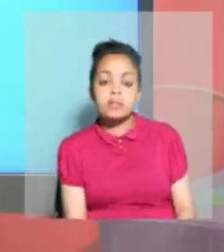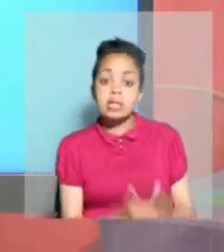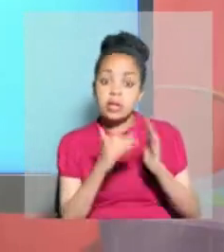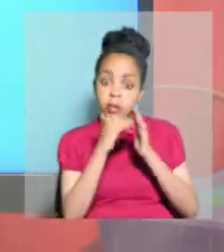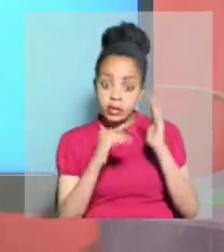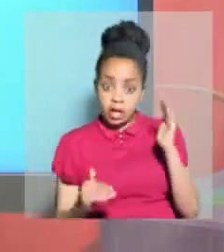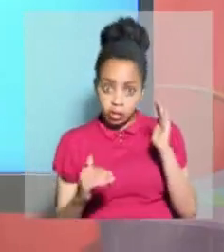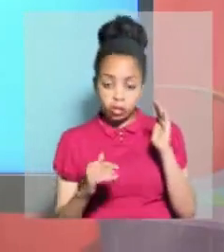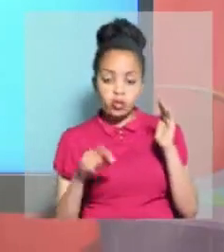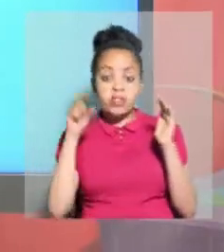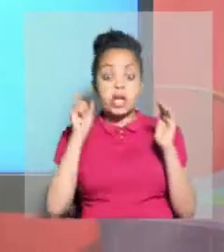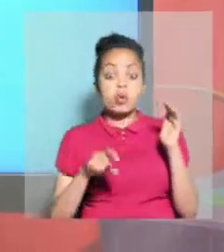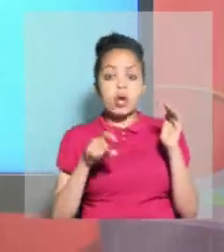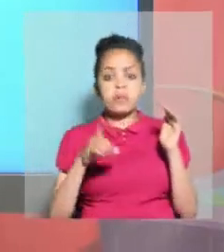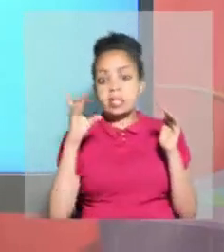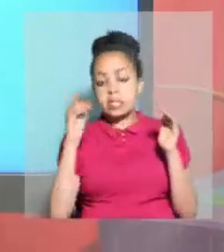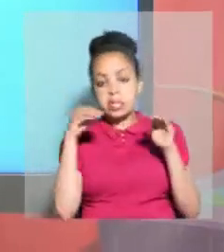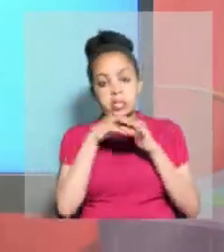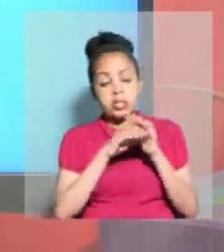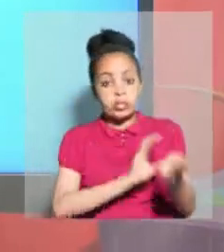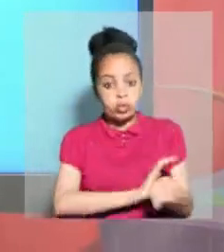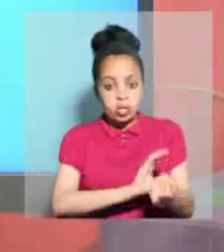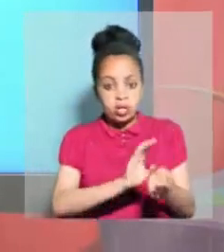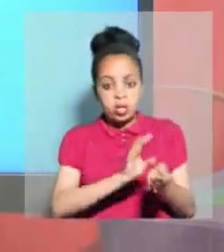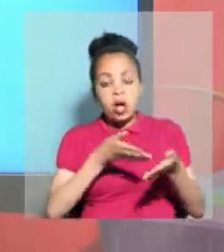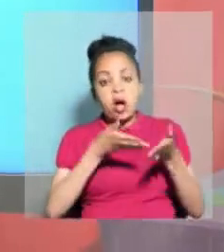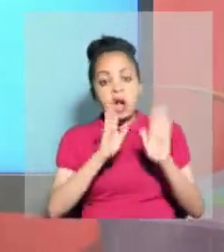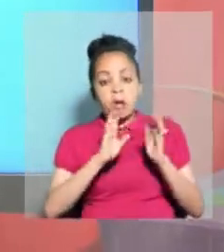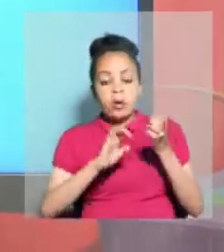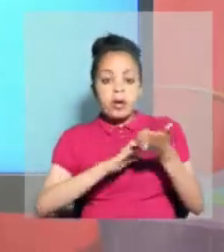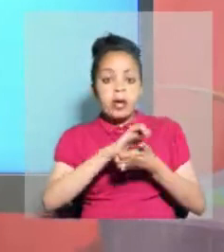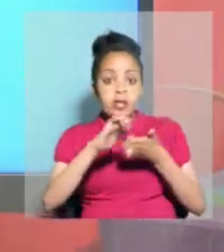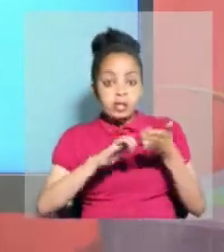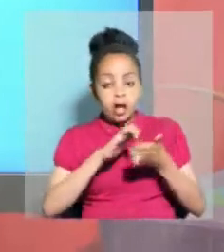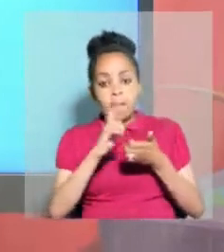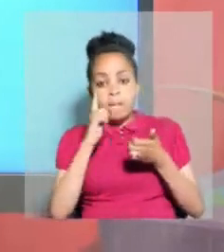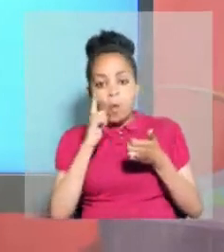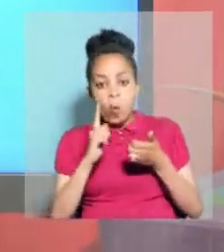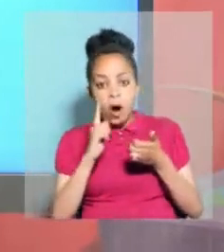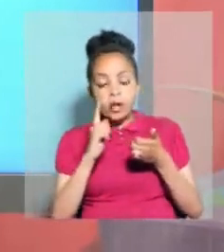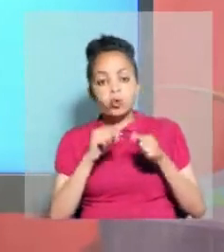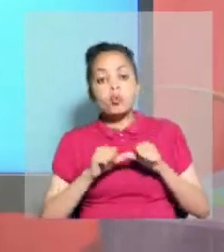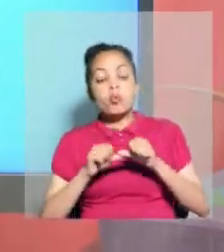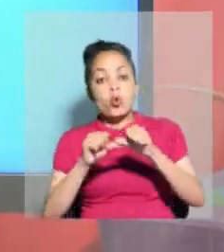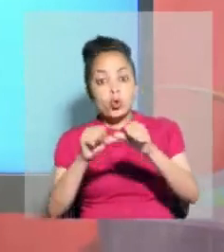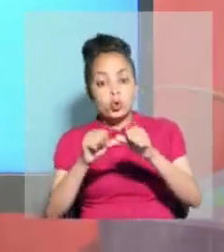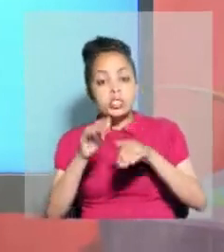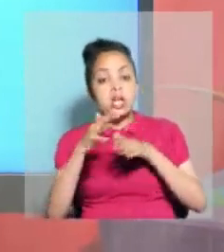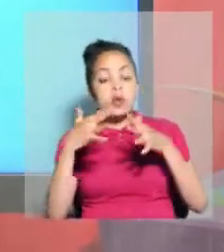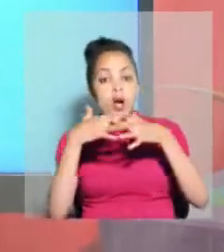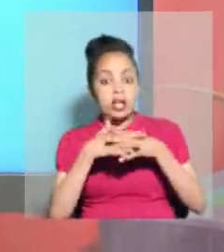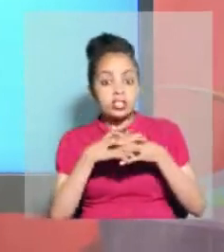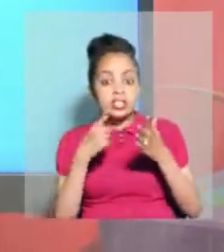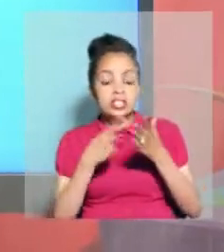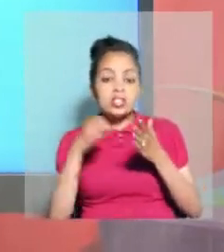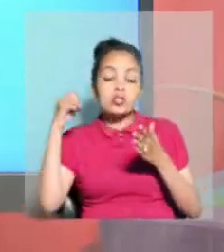Reduction of or that of the requirement of D in the cell allow enzyme 1 to become process the reaction. This one is